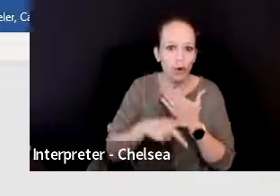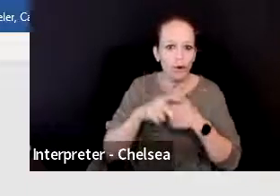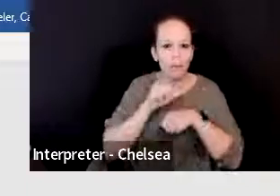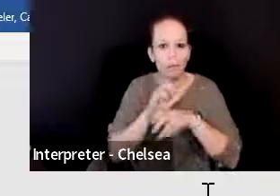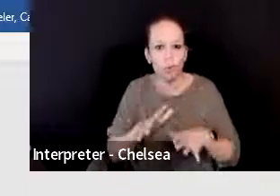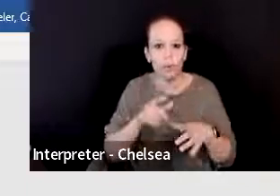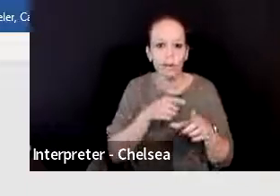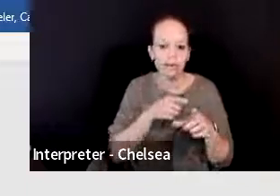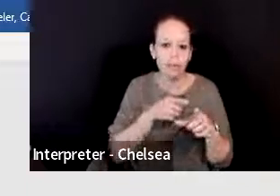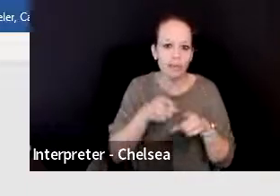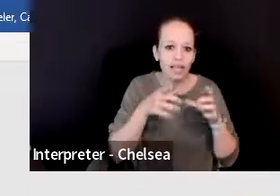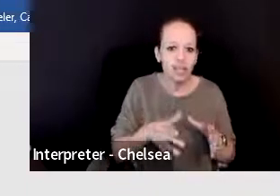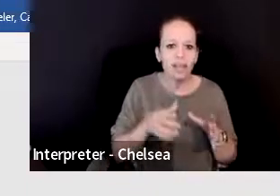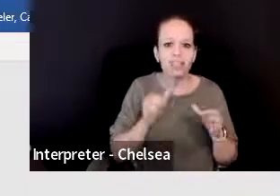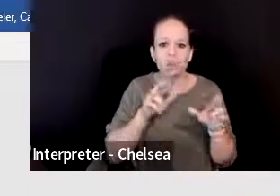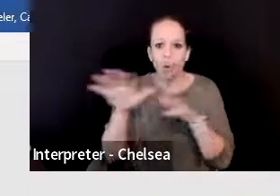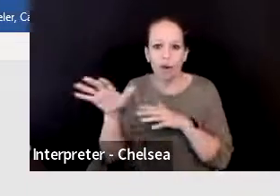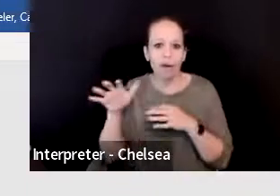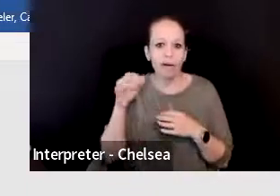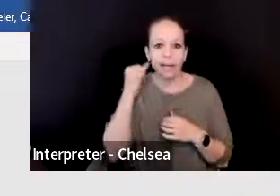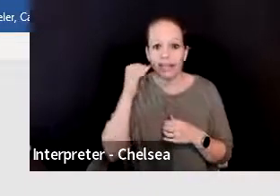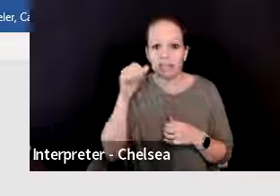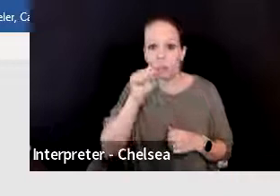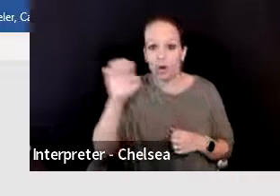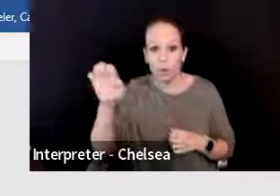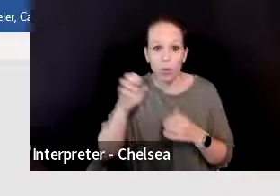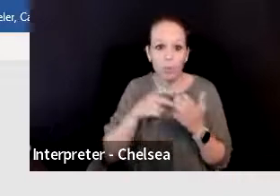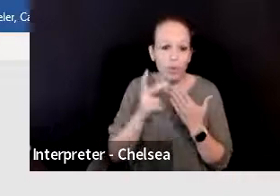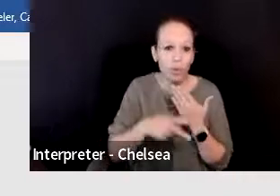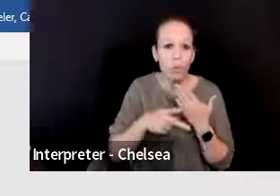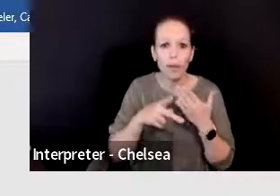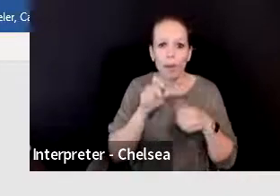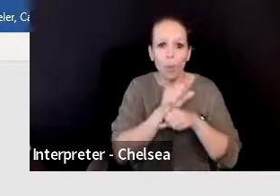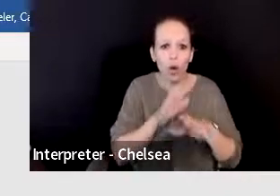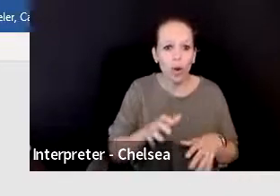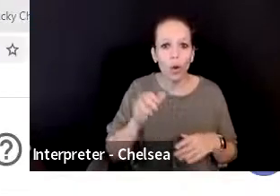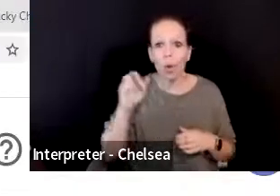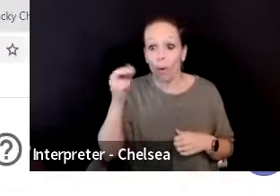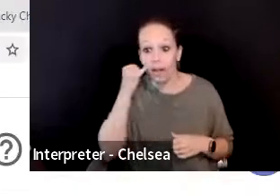program, or the voc rehab counselor, that you would get a copy of that report.